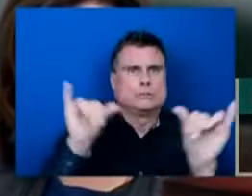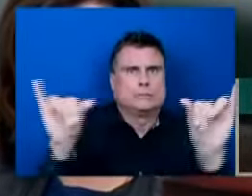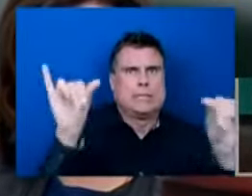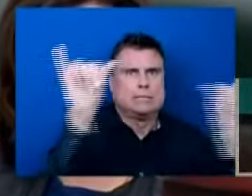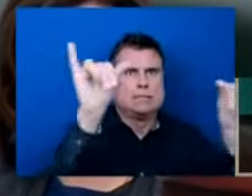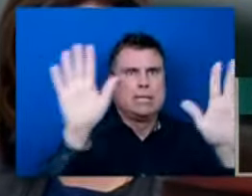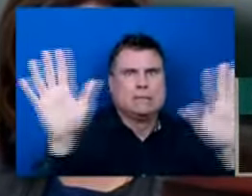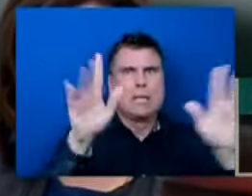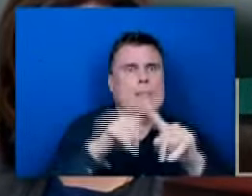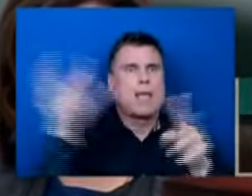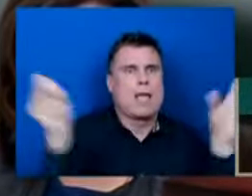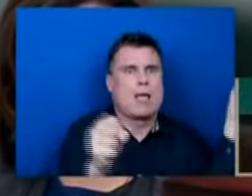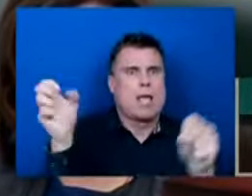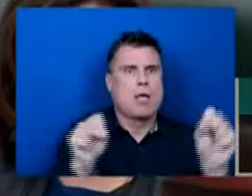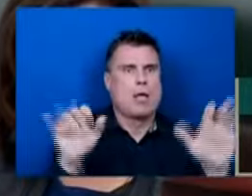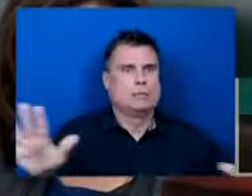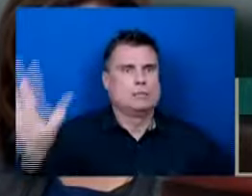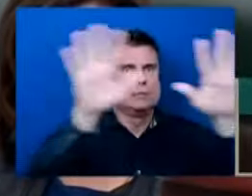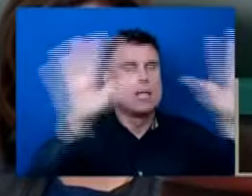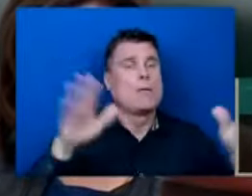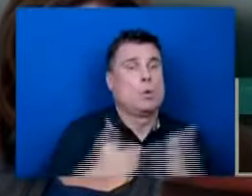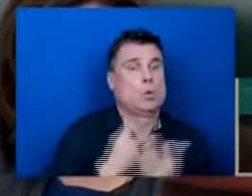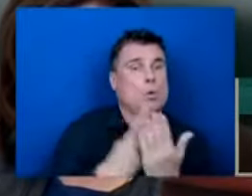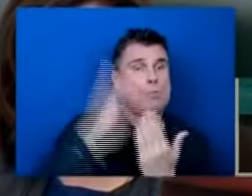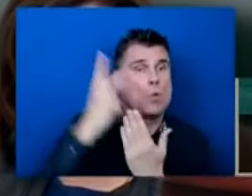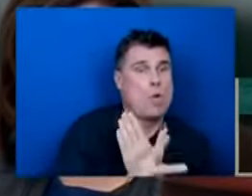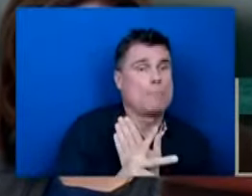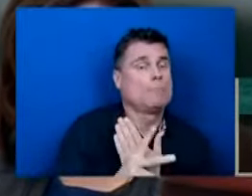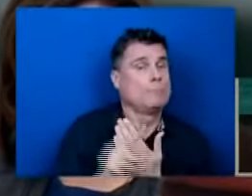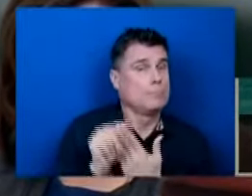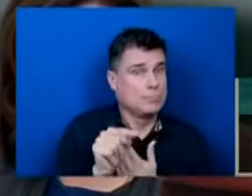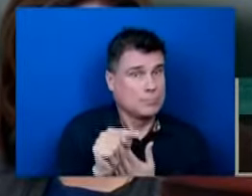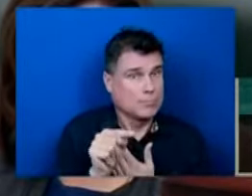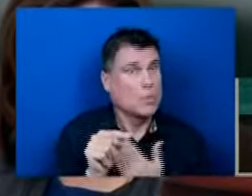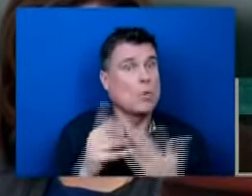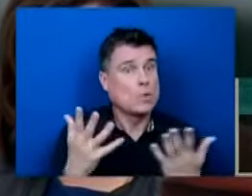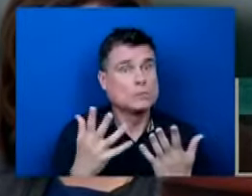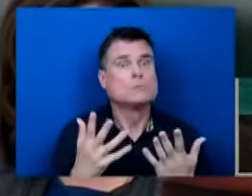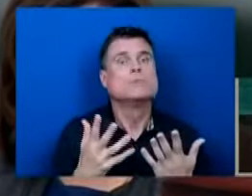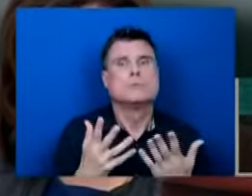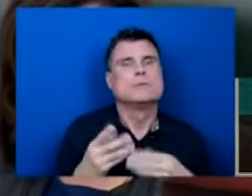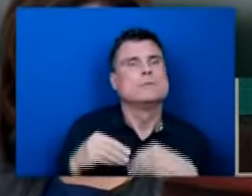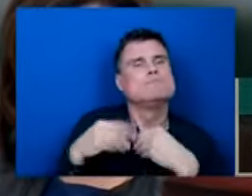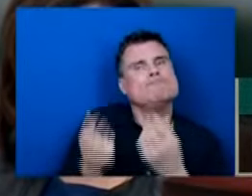provides benefits to new family physicians to practice in rural Alberta communities of need.